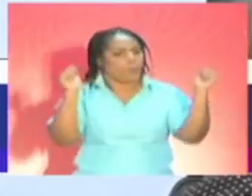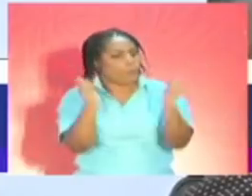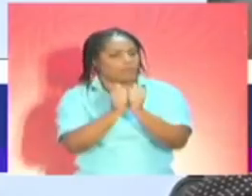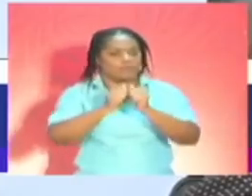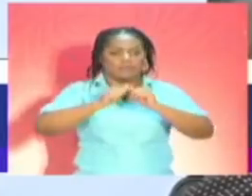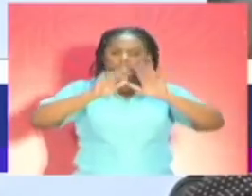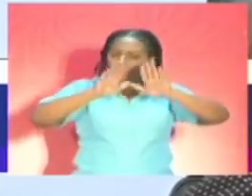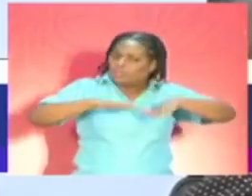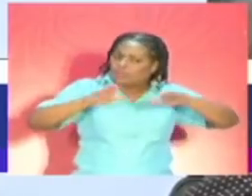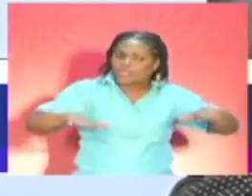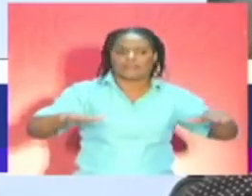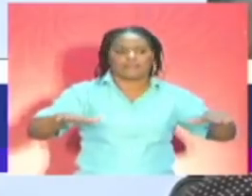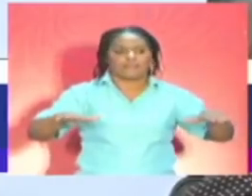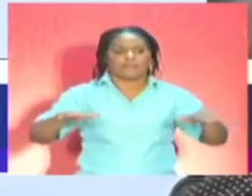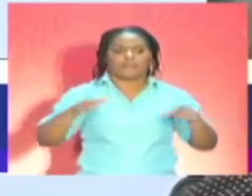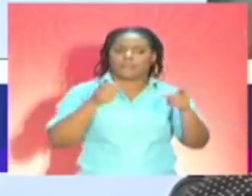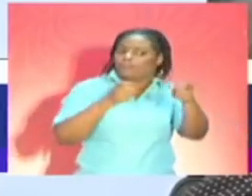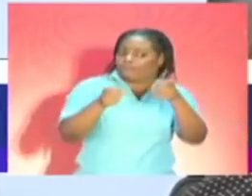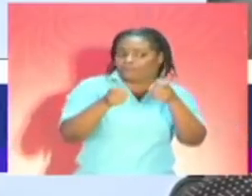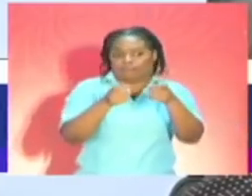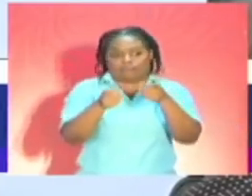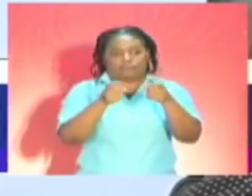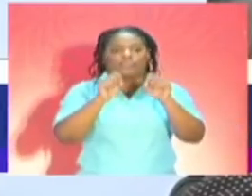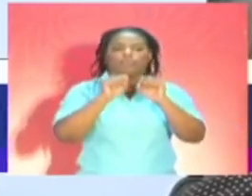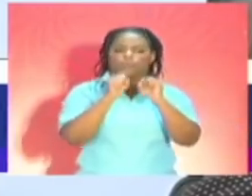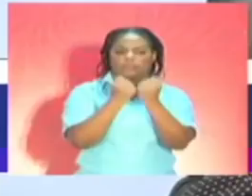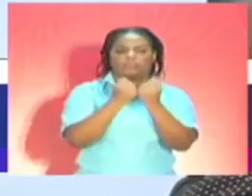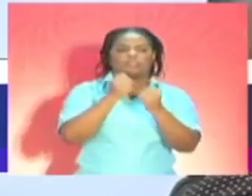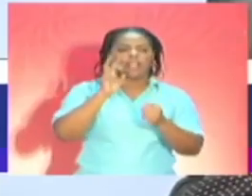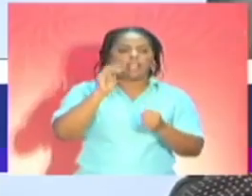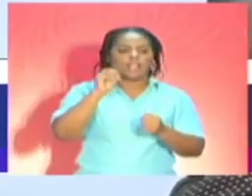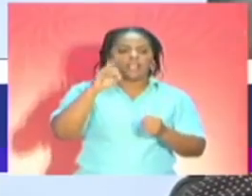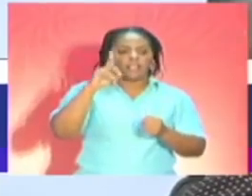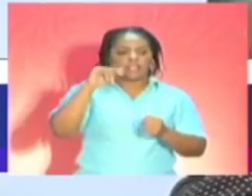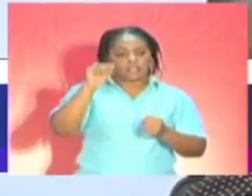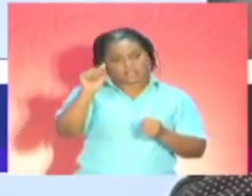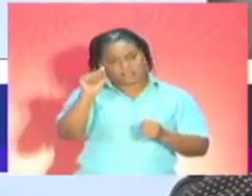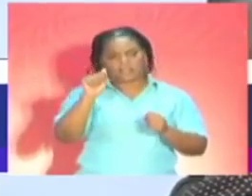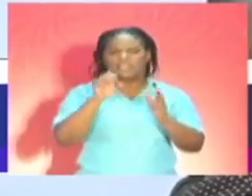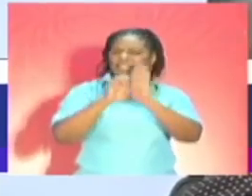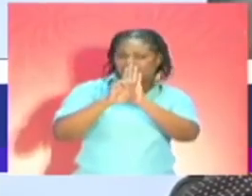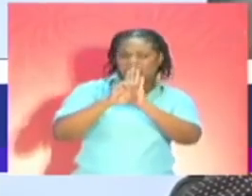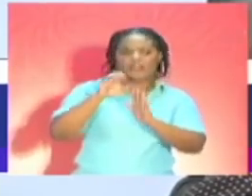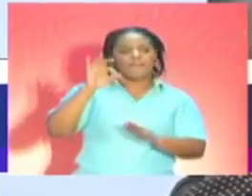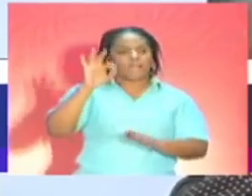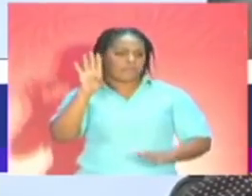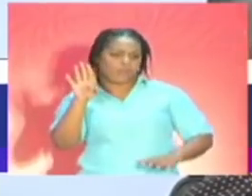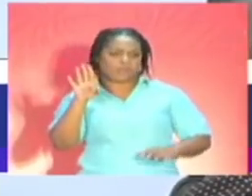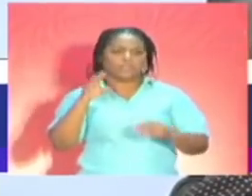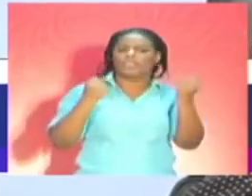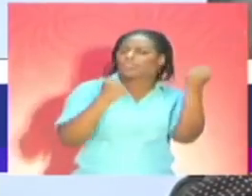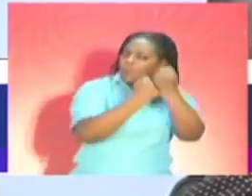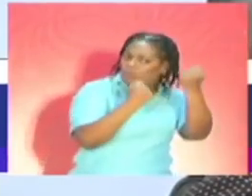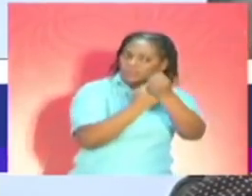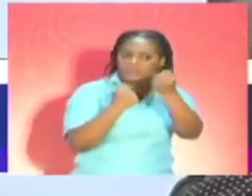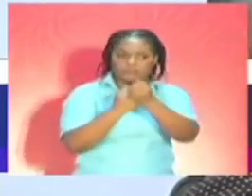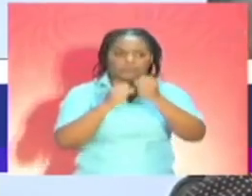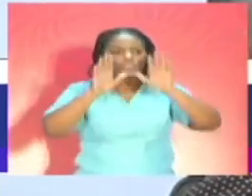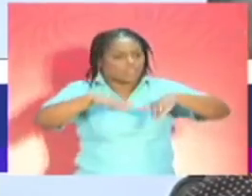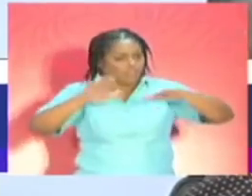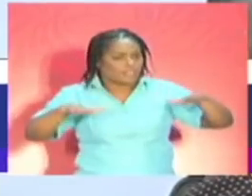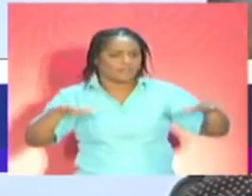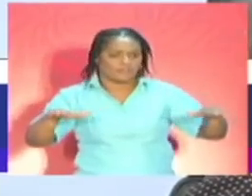Management of social media exposure and supportive attitudes towards children is very